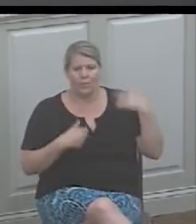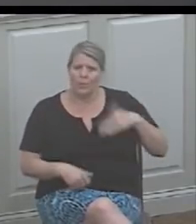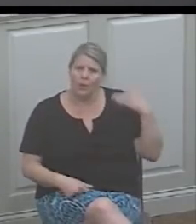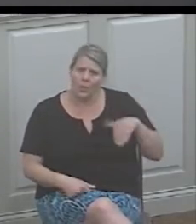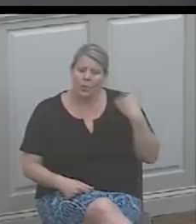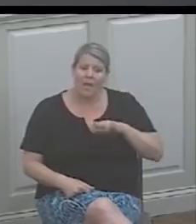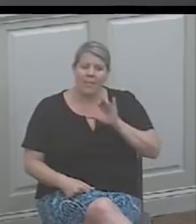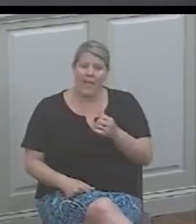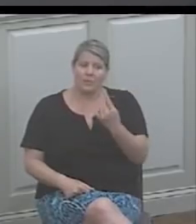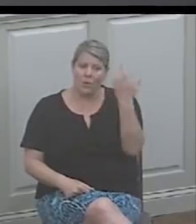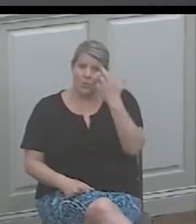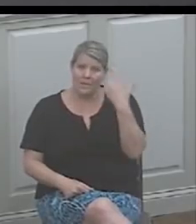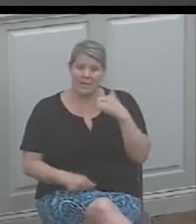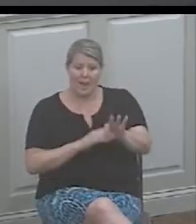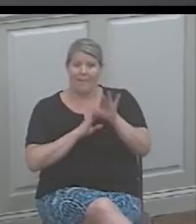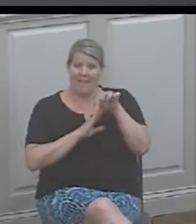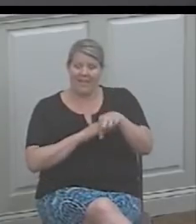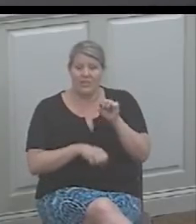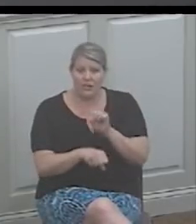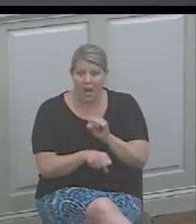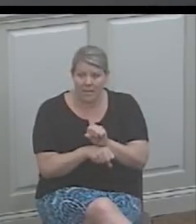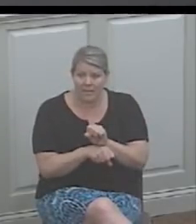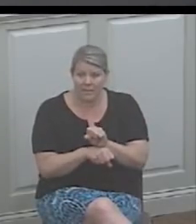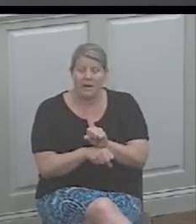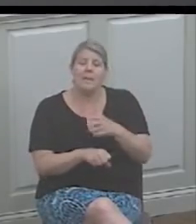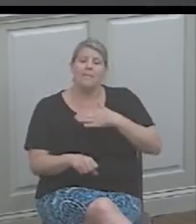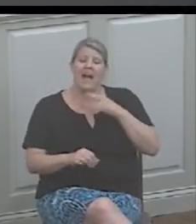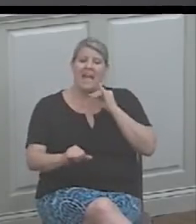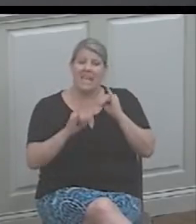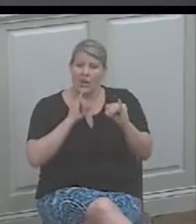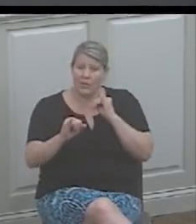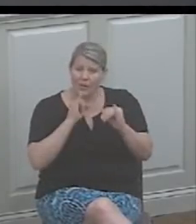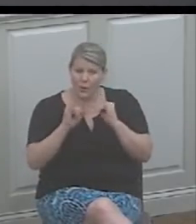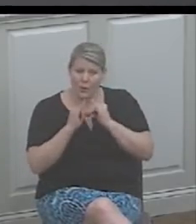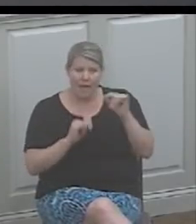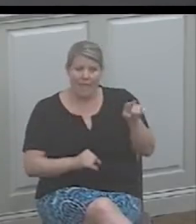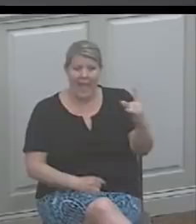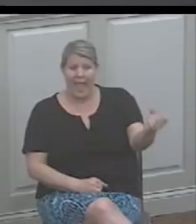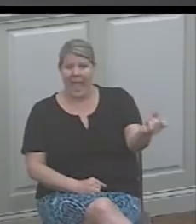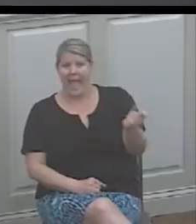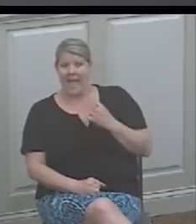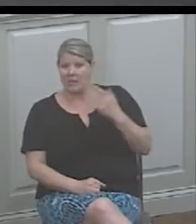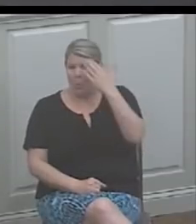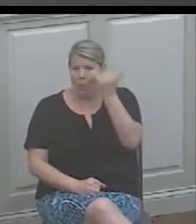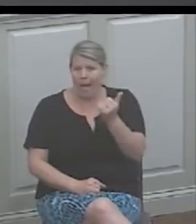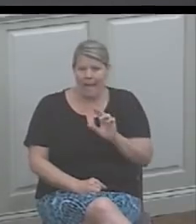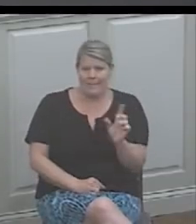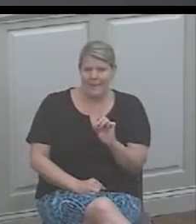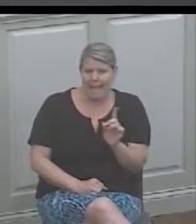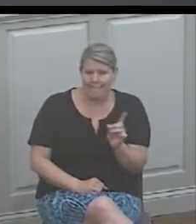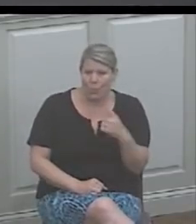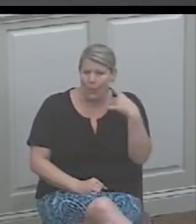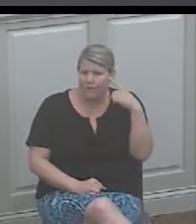That's one of the reasons why I chose this job and why I chose to work here. In my interview when I was hired, that was one of the questions posed to me. Why Danville? Why do you want to be a police